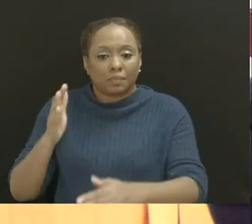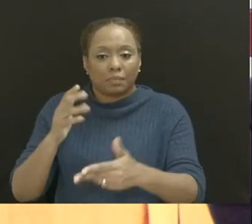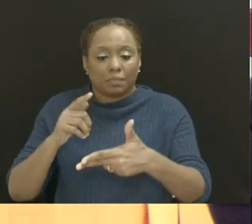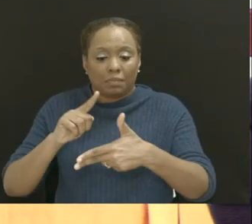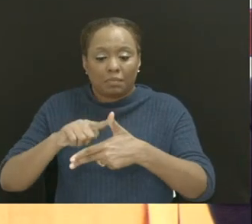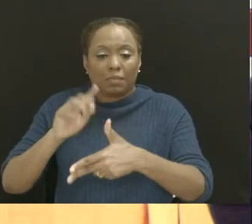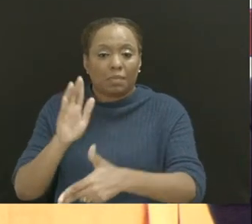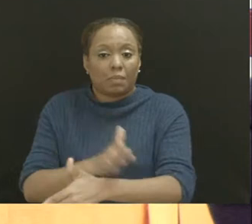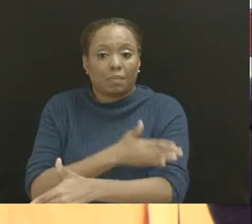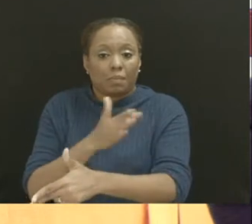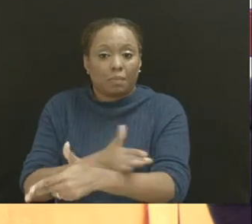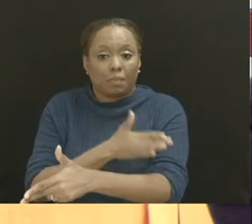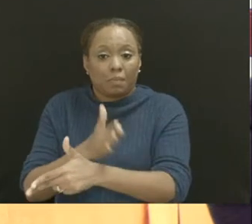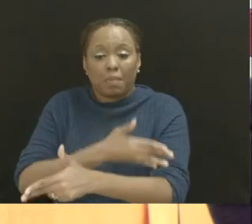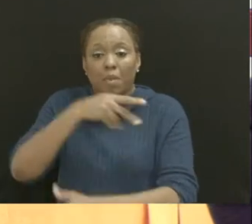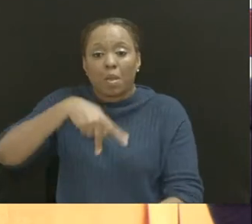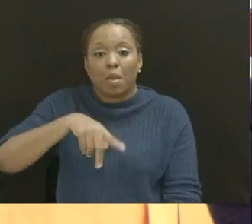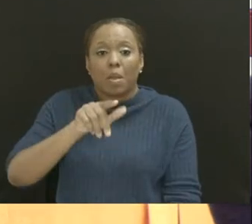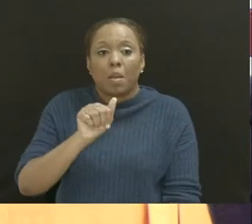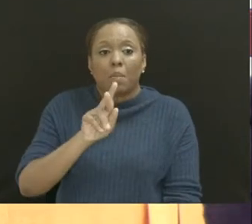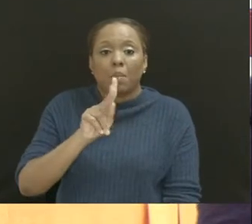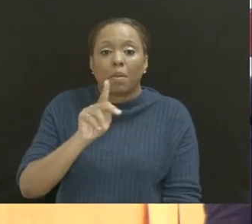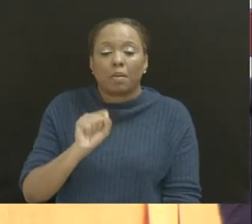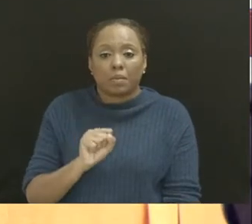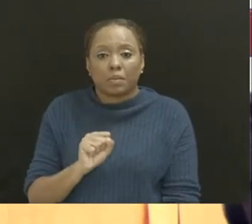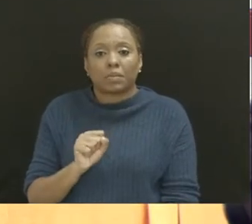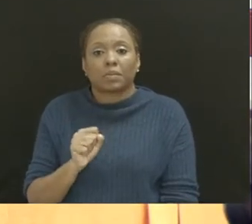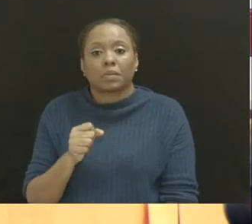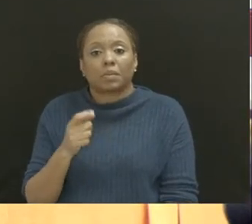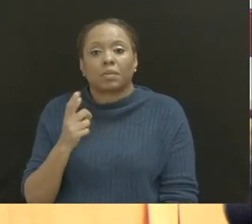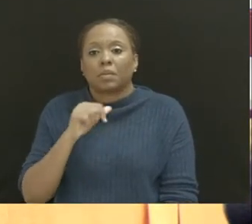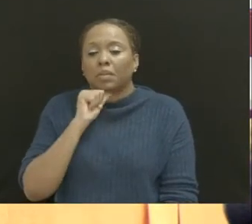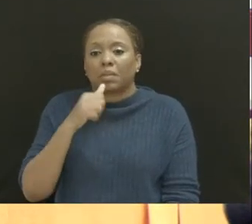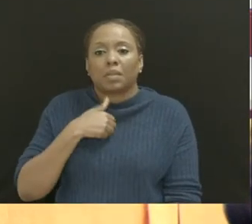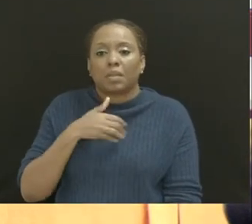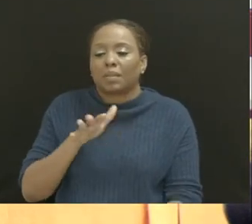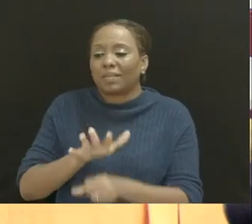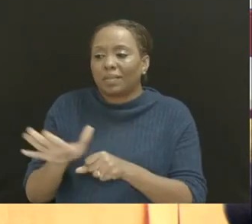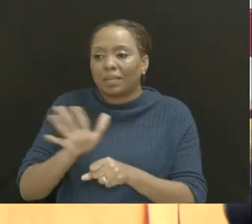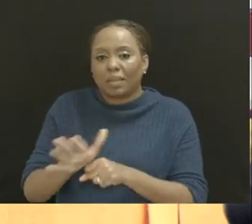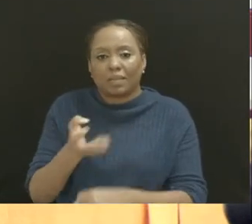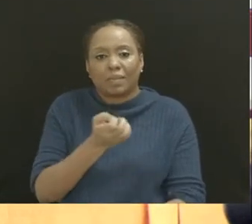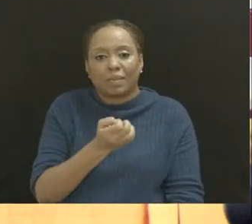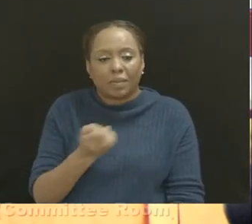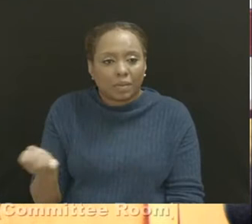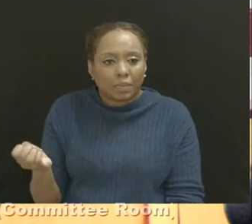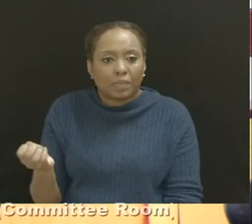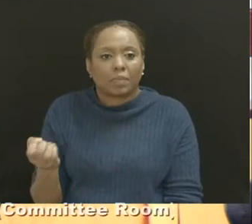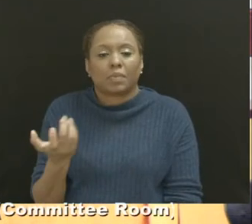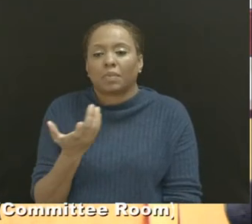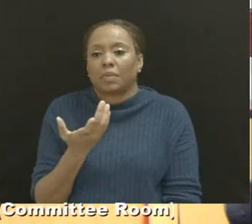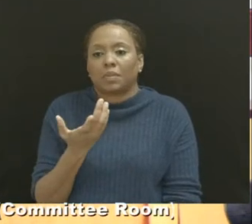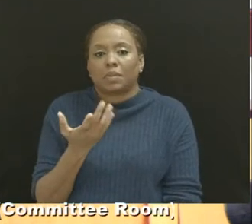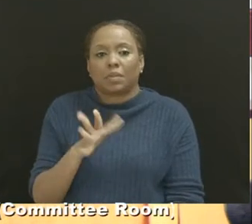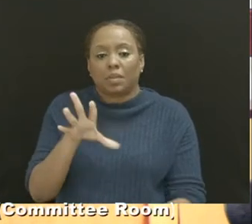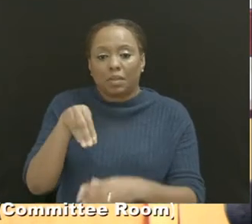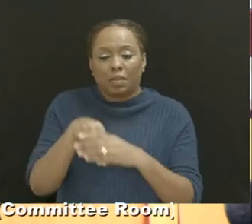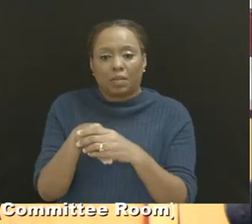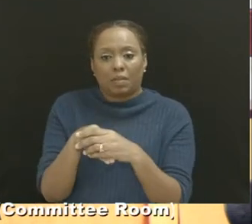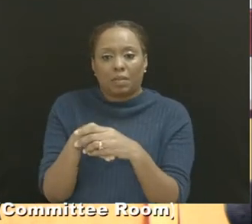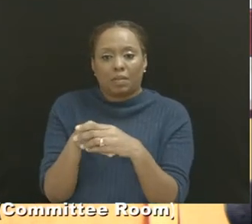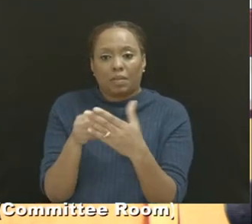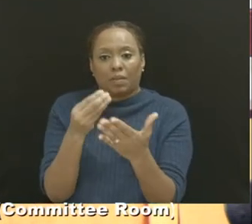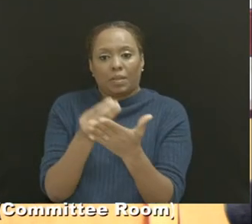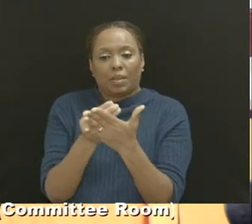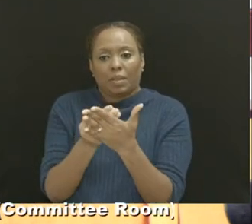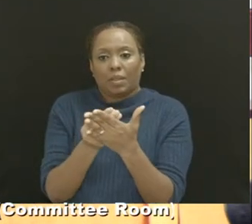it is an issue of resource availability and the lack of equipment to do such. Within the estimates,